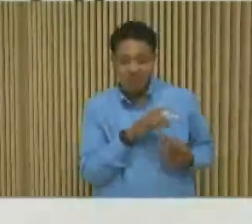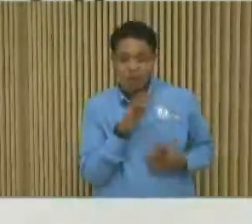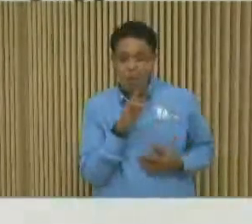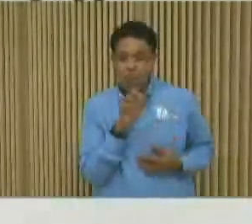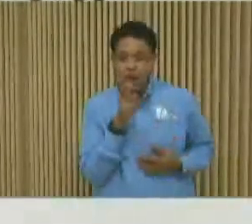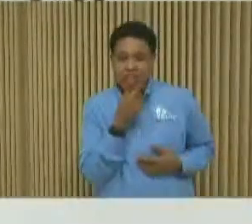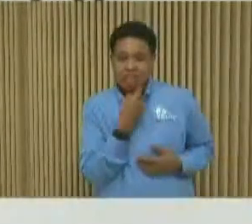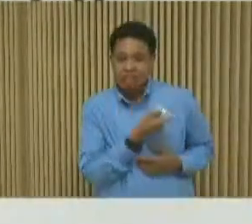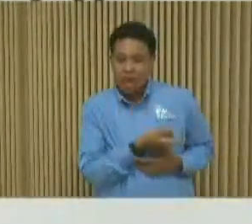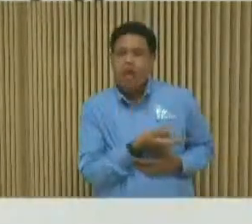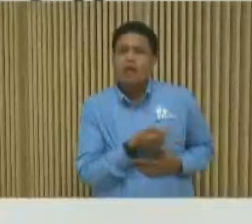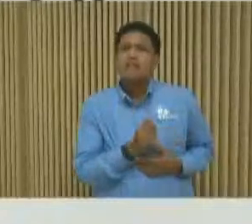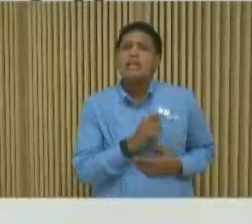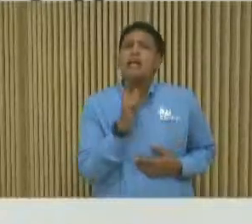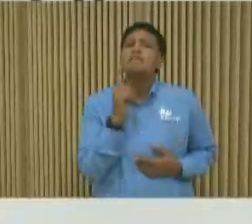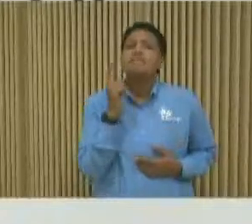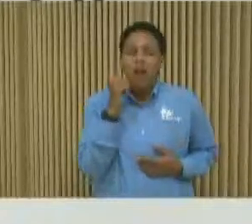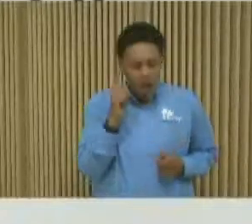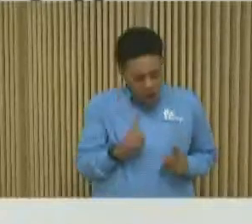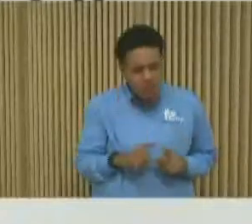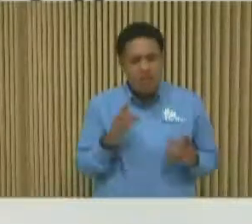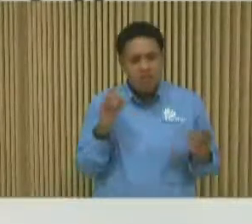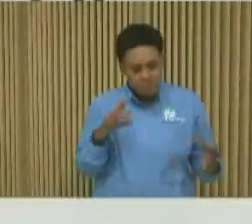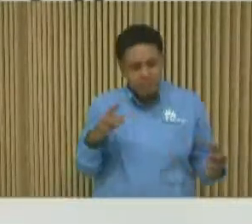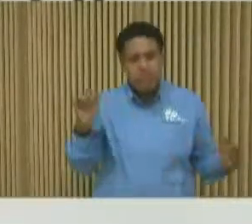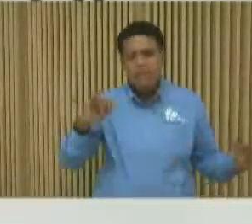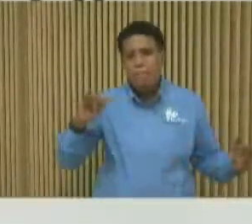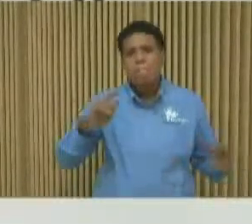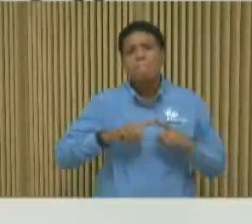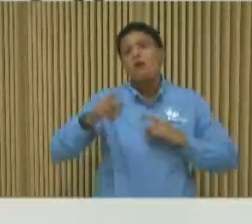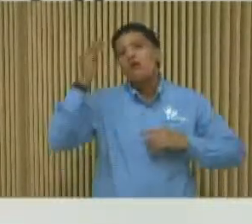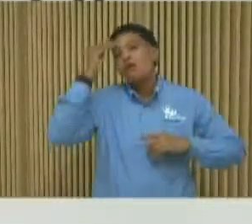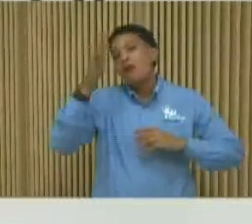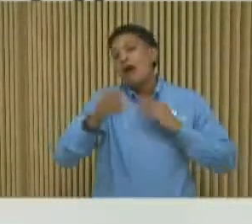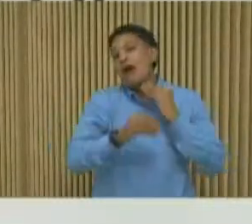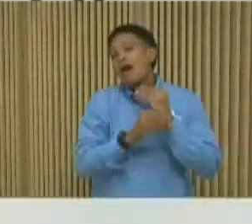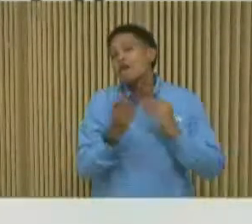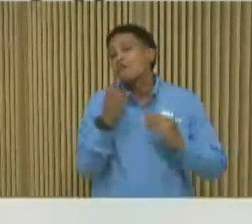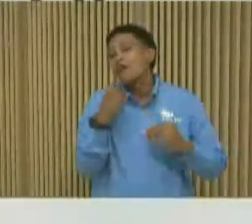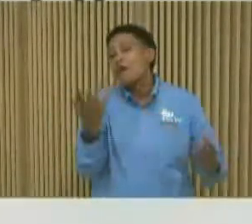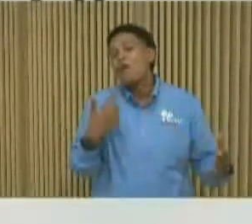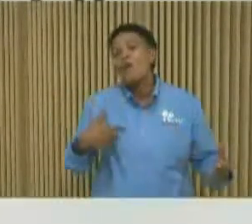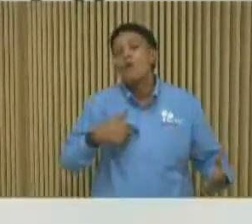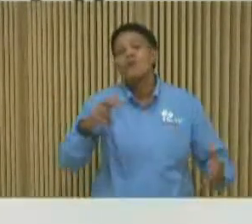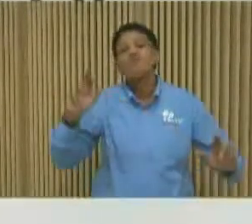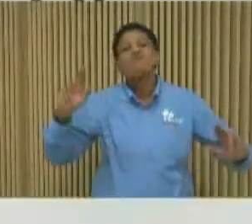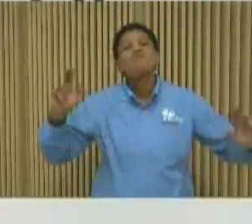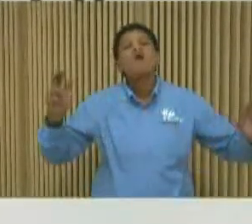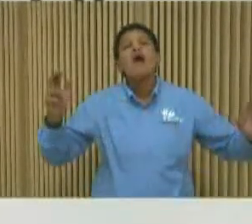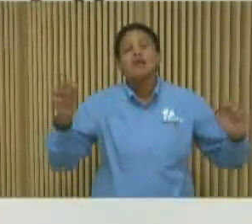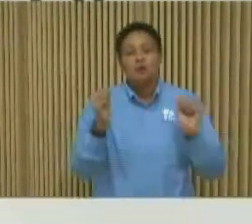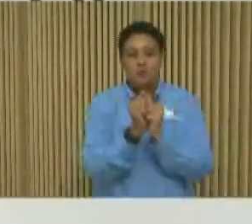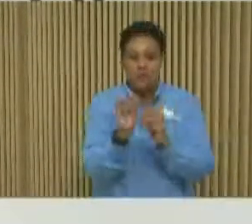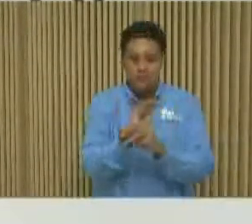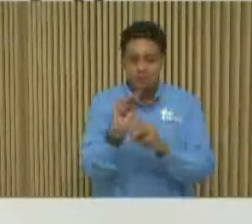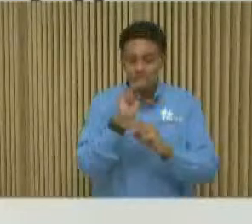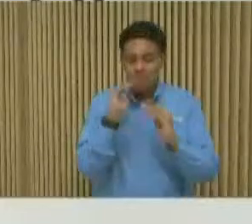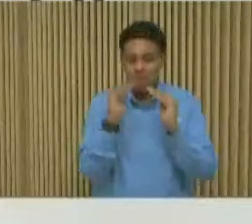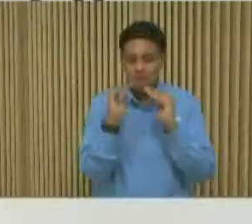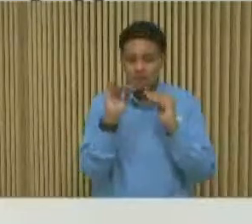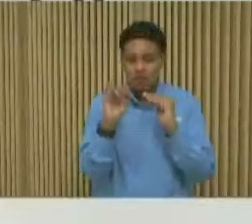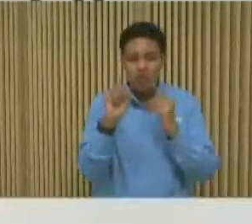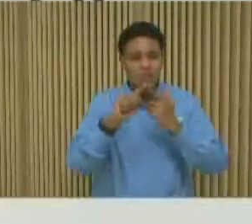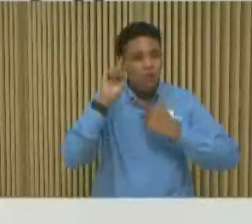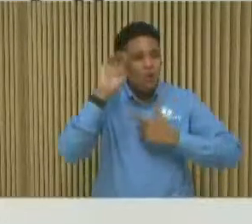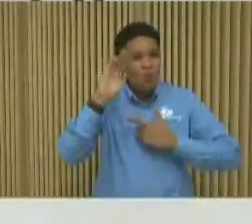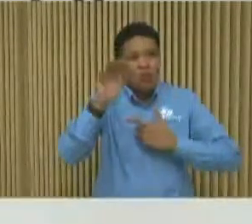said, I ditto what she has said, but also to say that we stand ready with the Ministry of Justice and